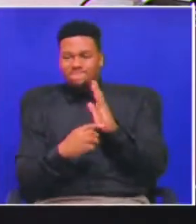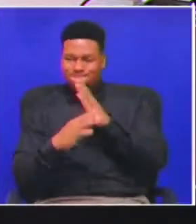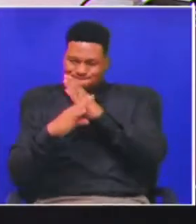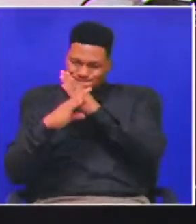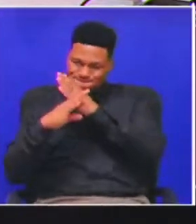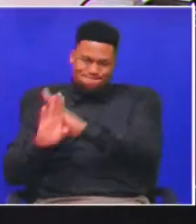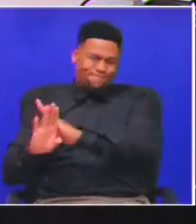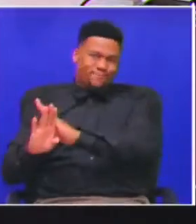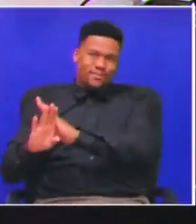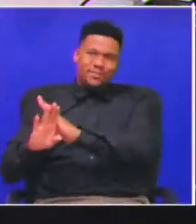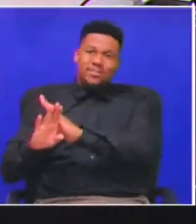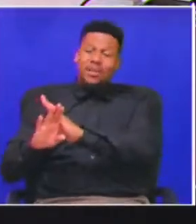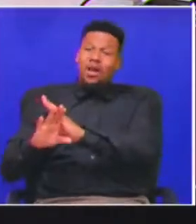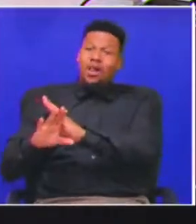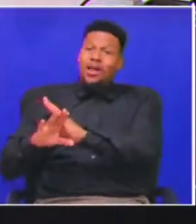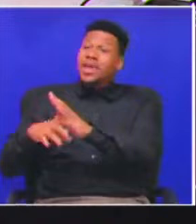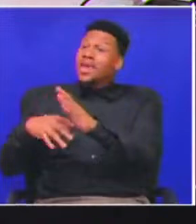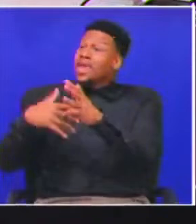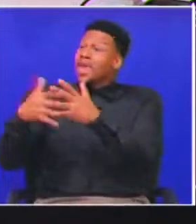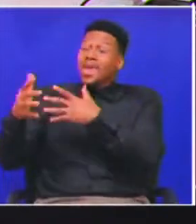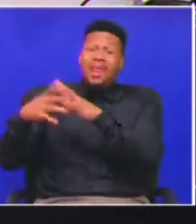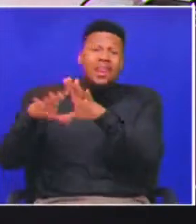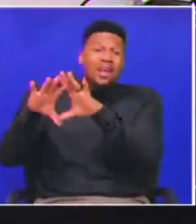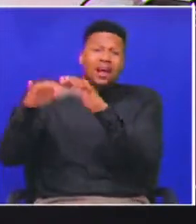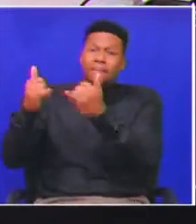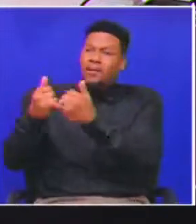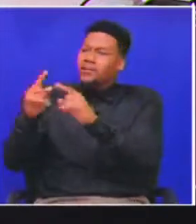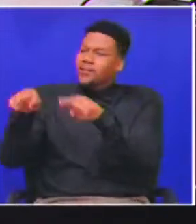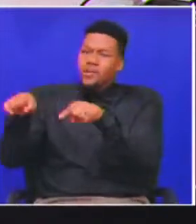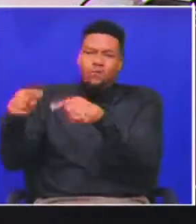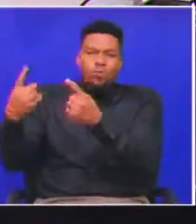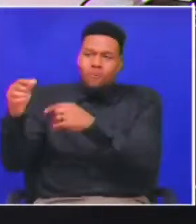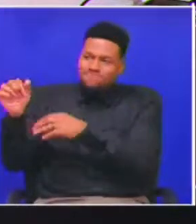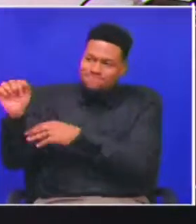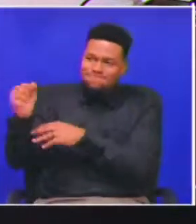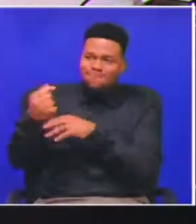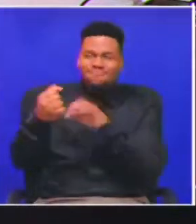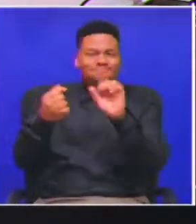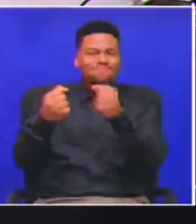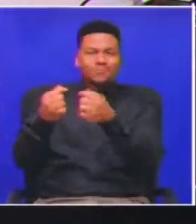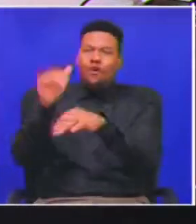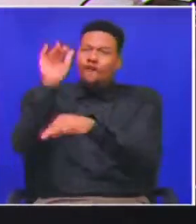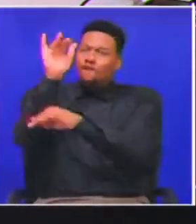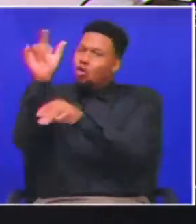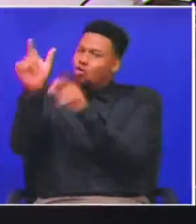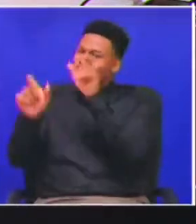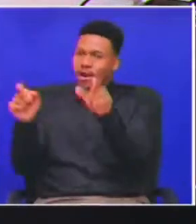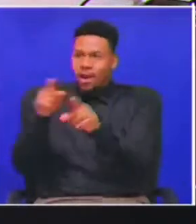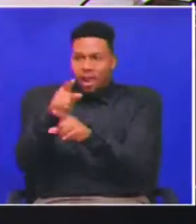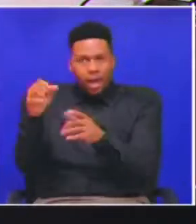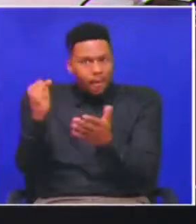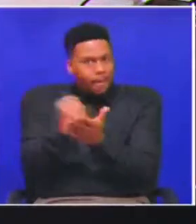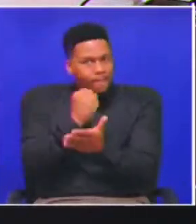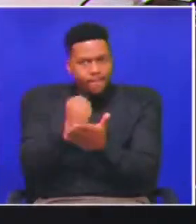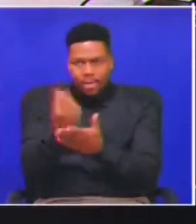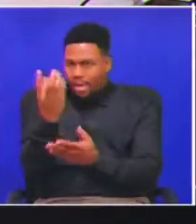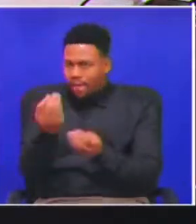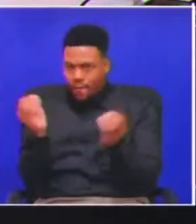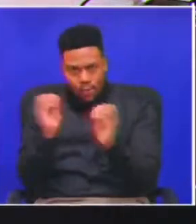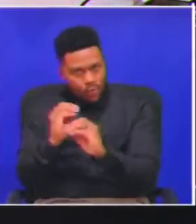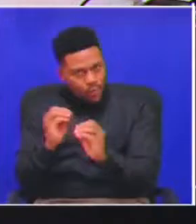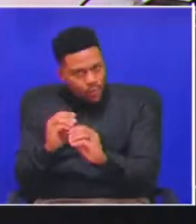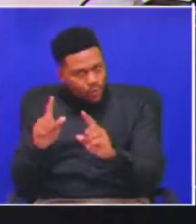illegal foreigners who are not documented. This law prescribes the employment of